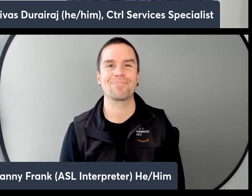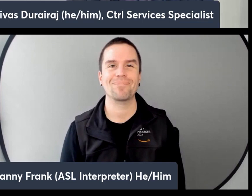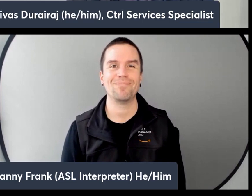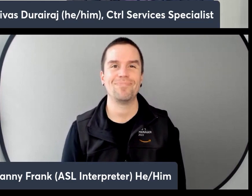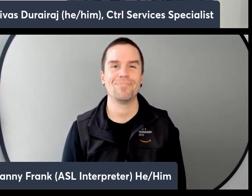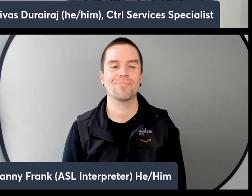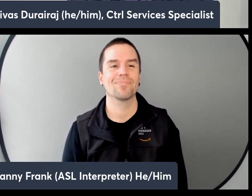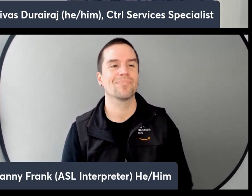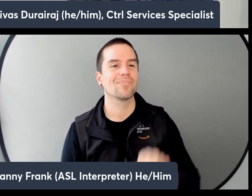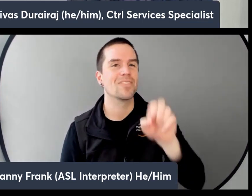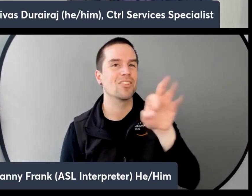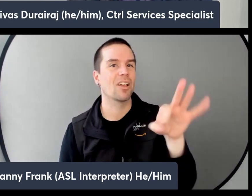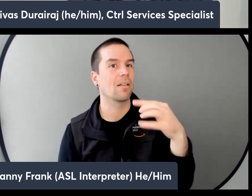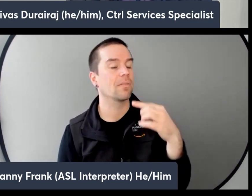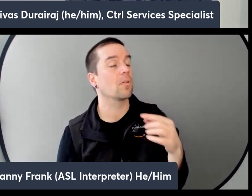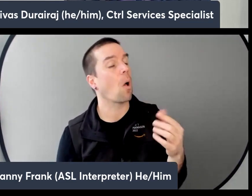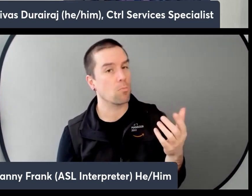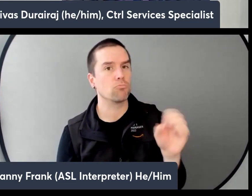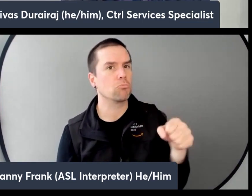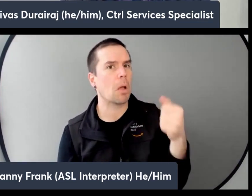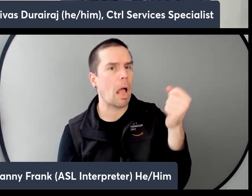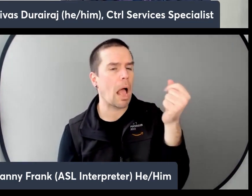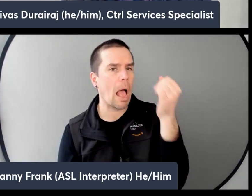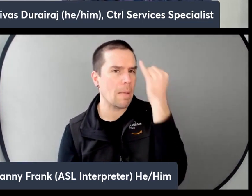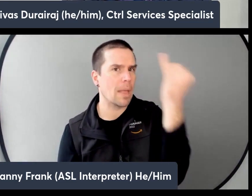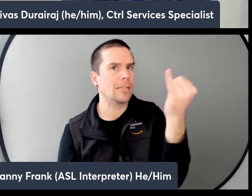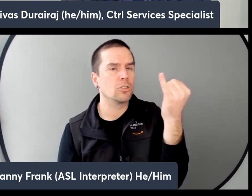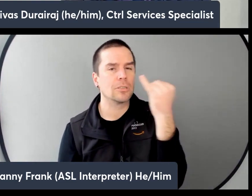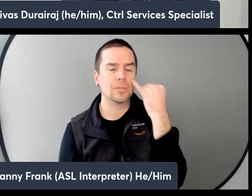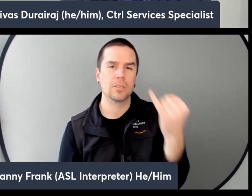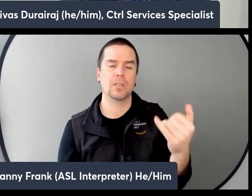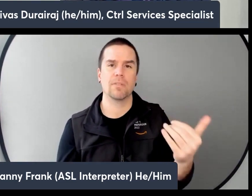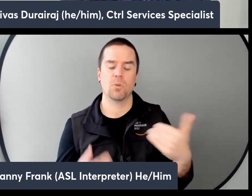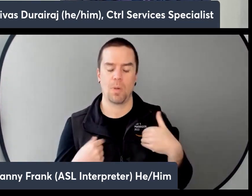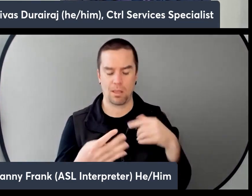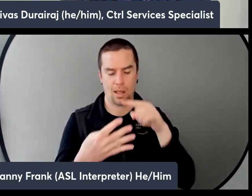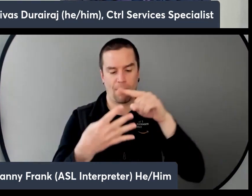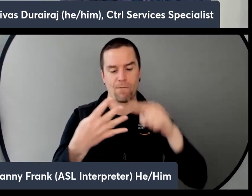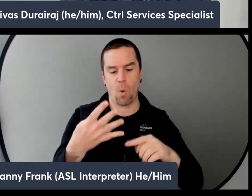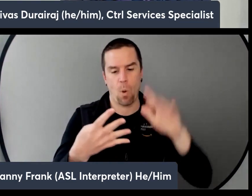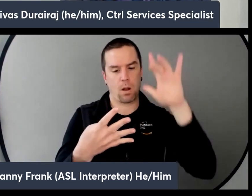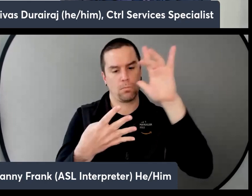Yeah, because I can imagine it would be maybe if you had 4 buttons